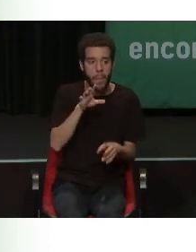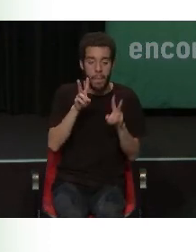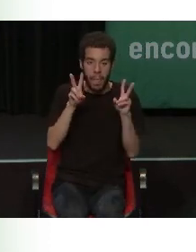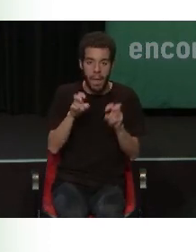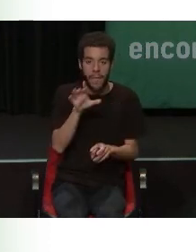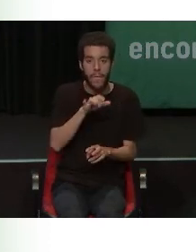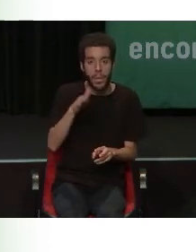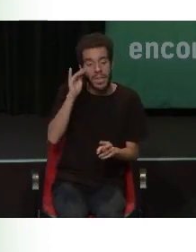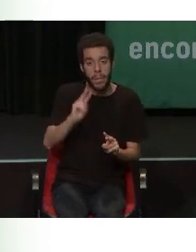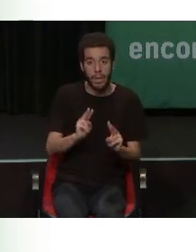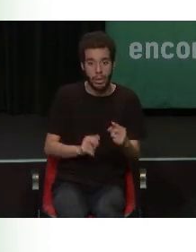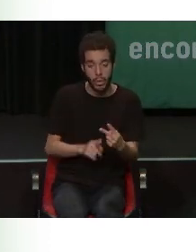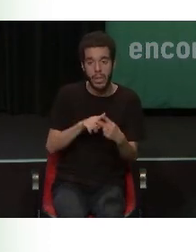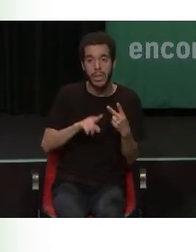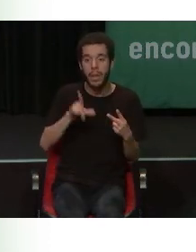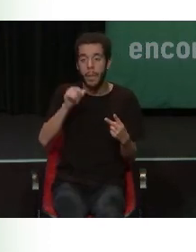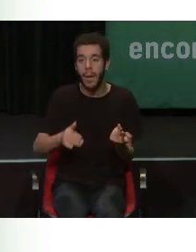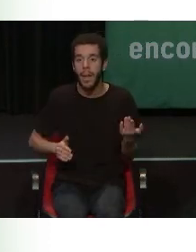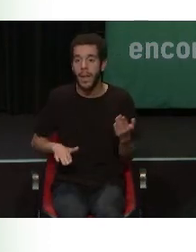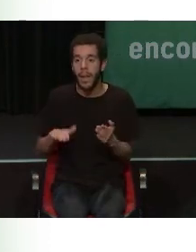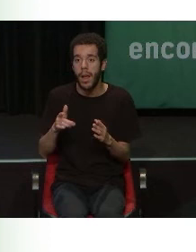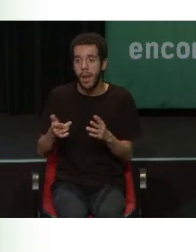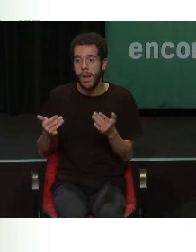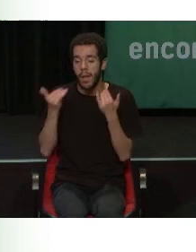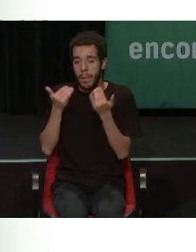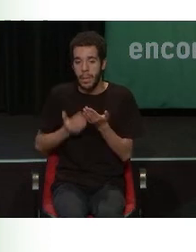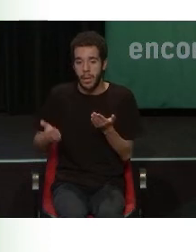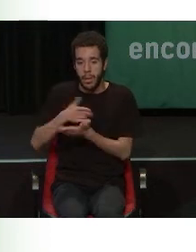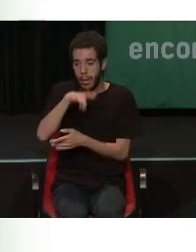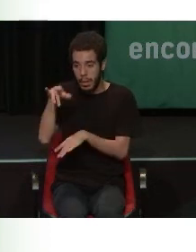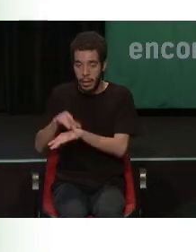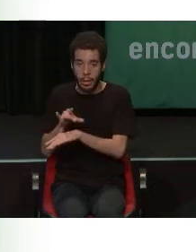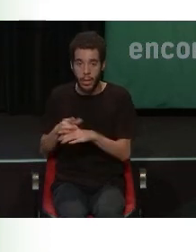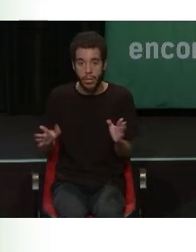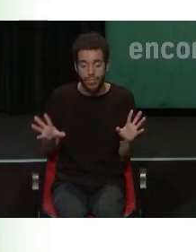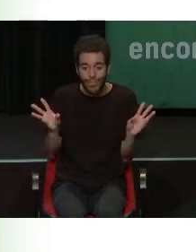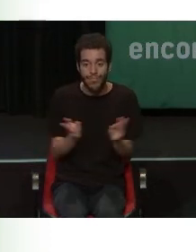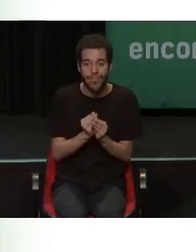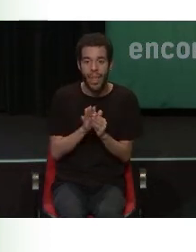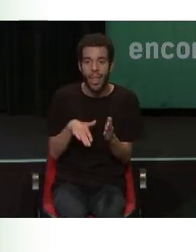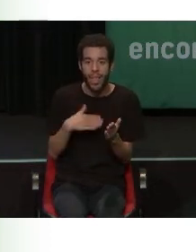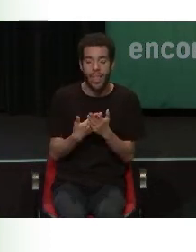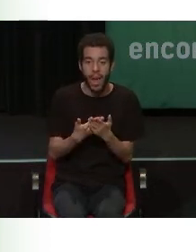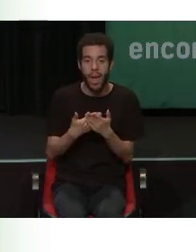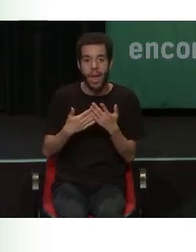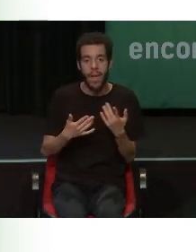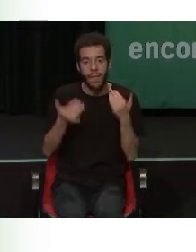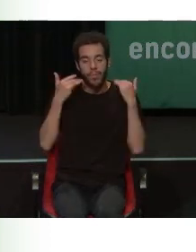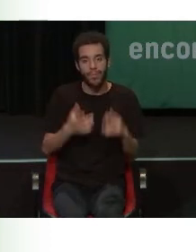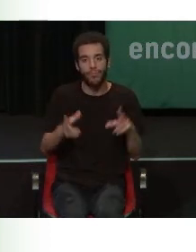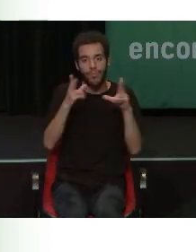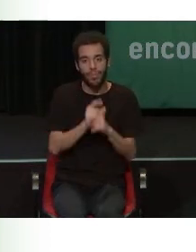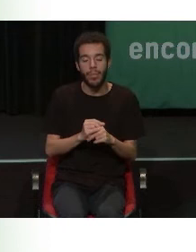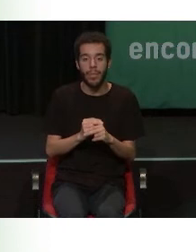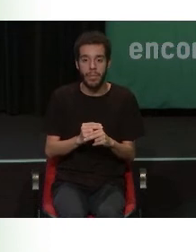data collected directly from patients, that high levels of IL-7 receptor, even if it's the wild-type receptor, can be